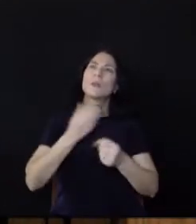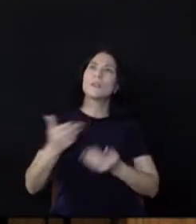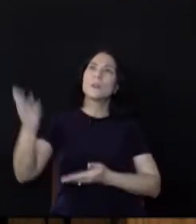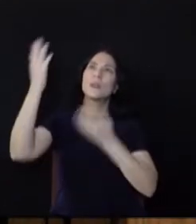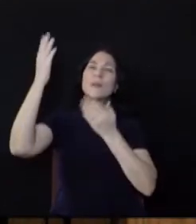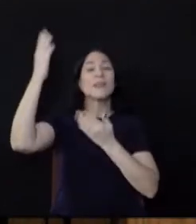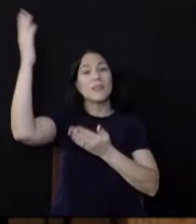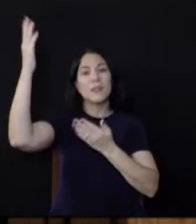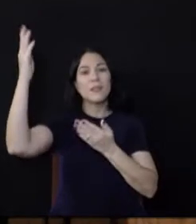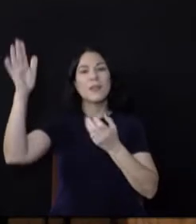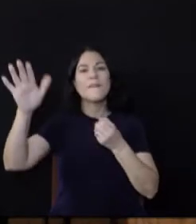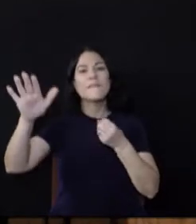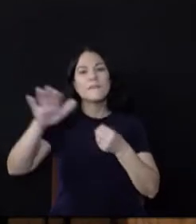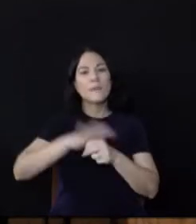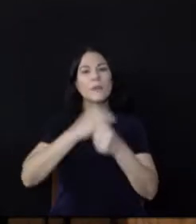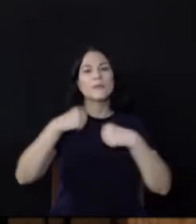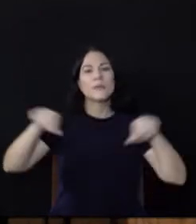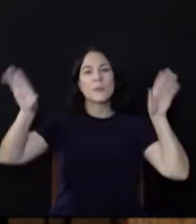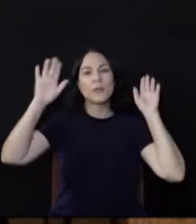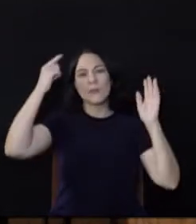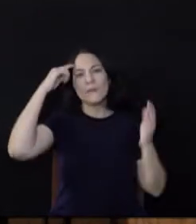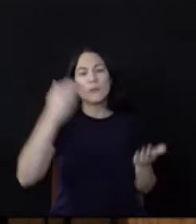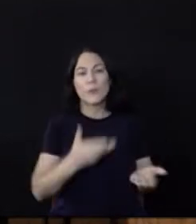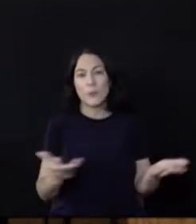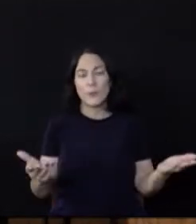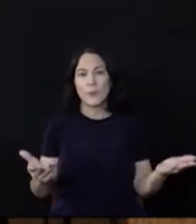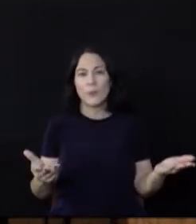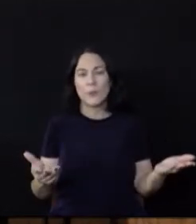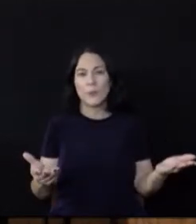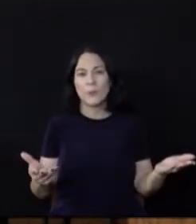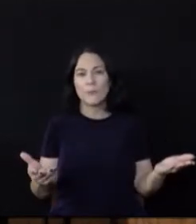completely for you, for me,